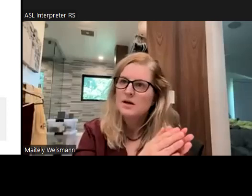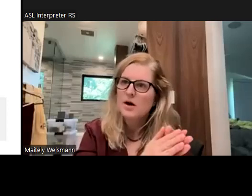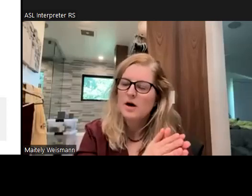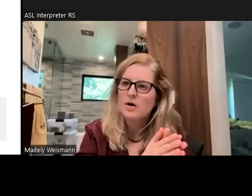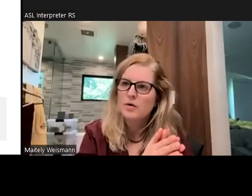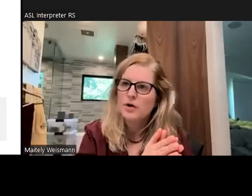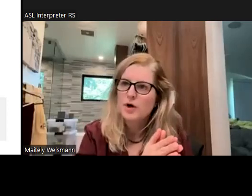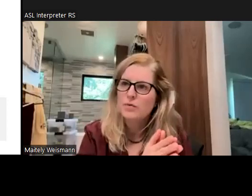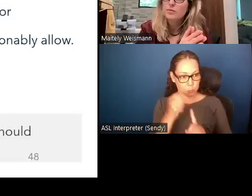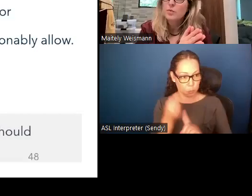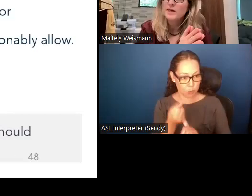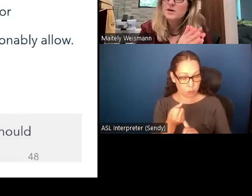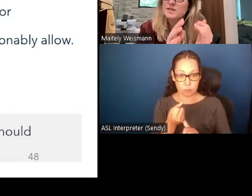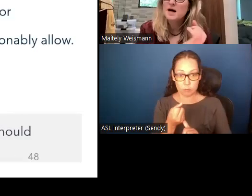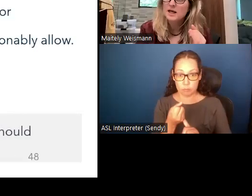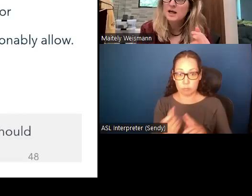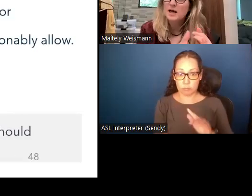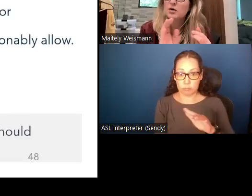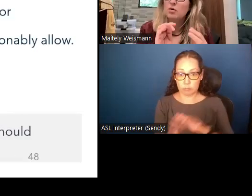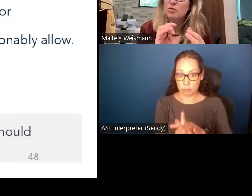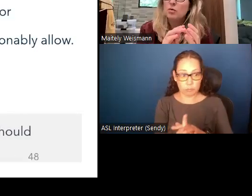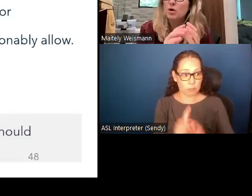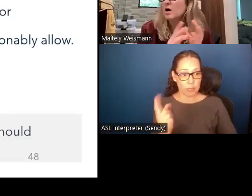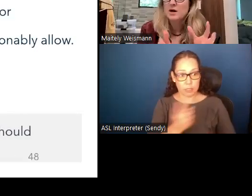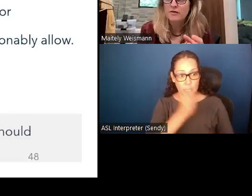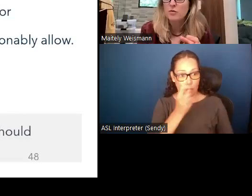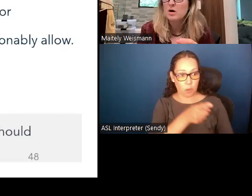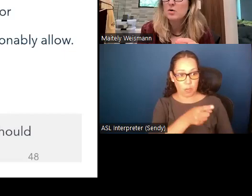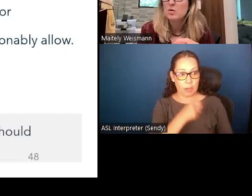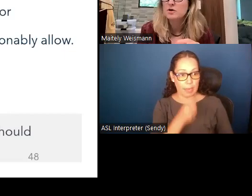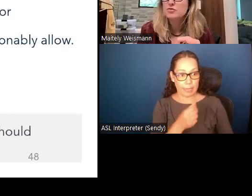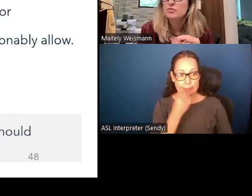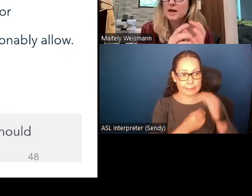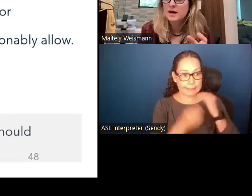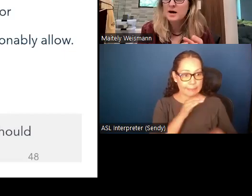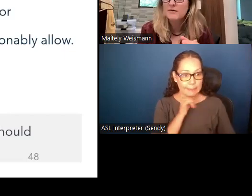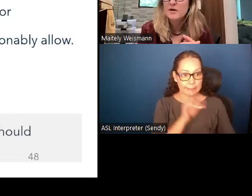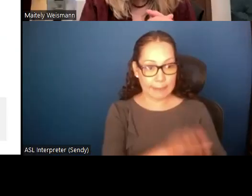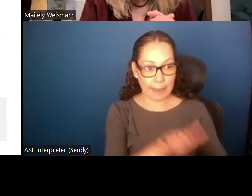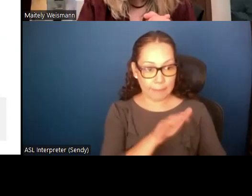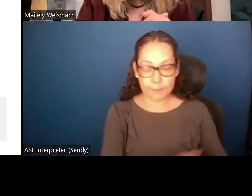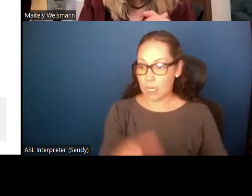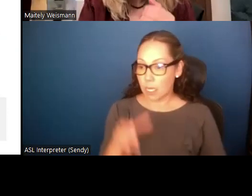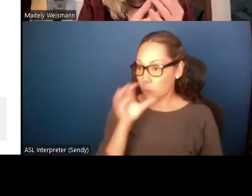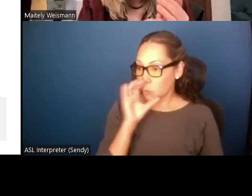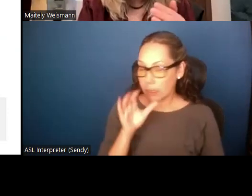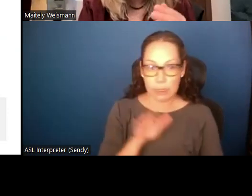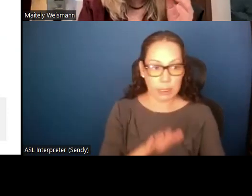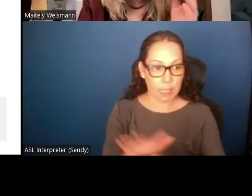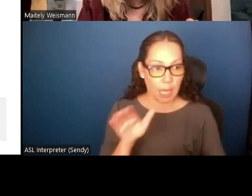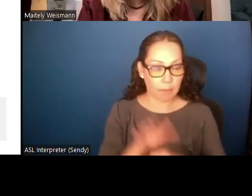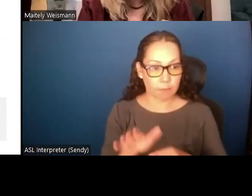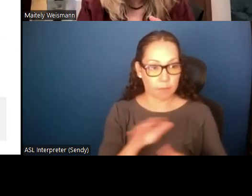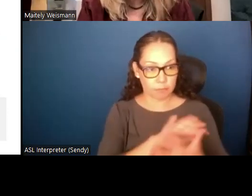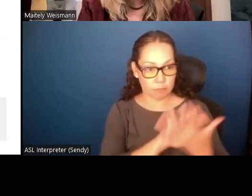situations, when someone's not eating enough or drinking enough, they're not necessarily